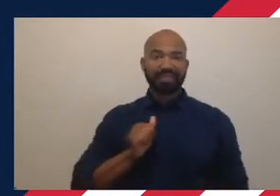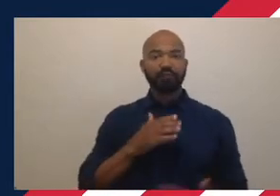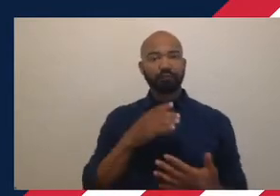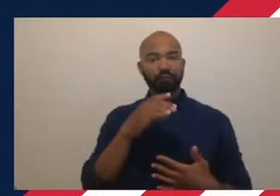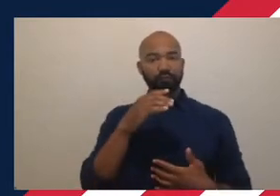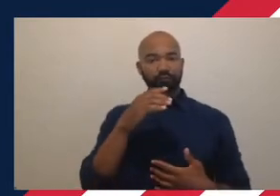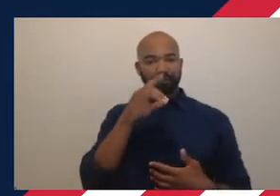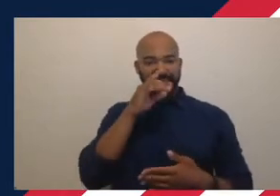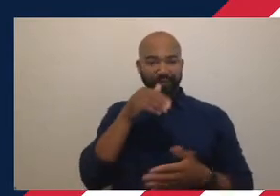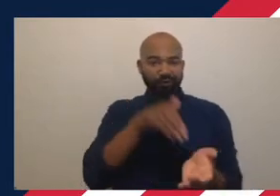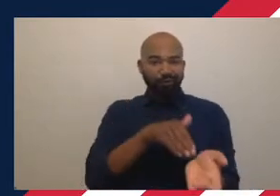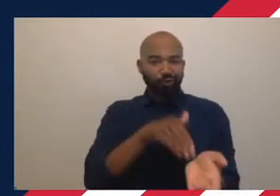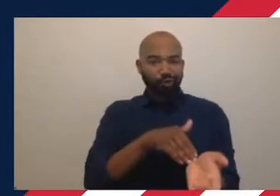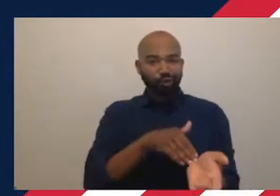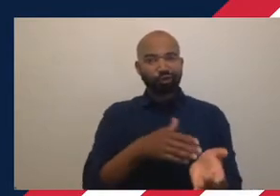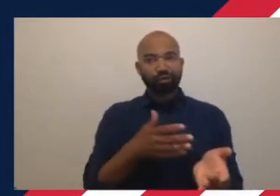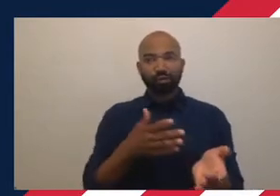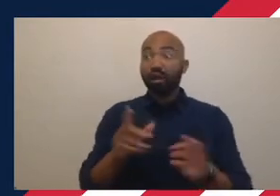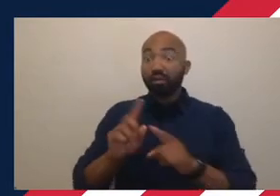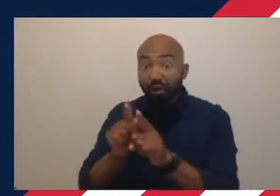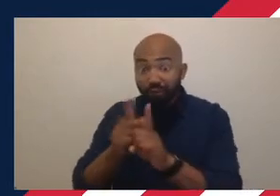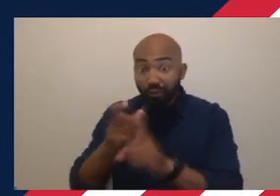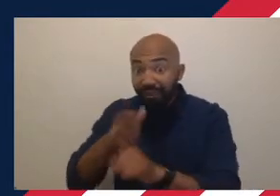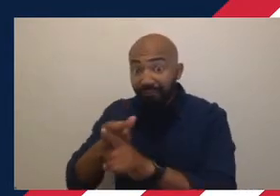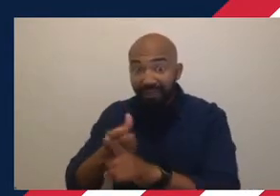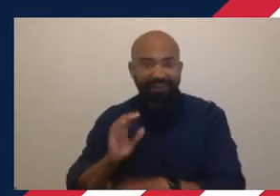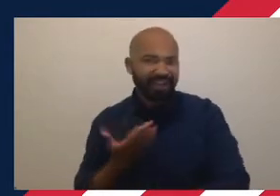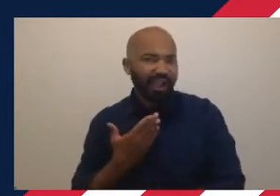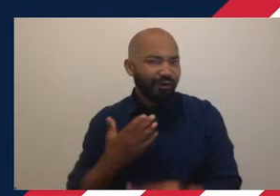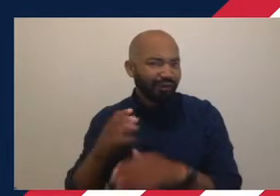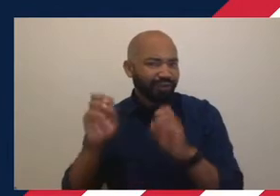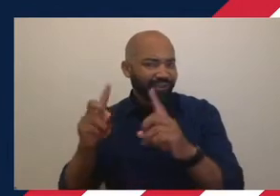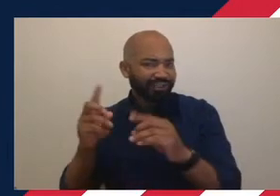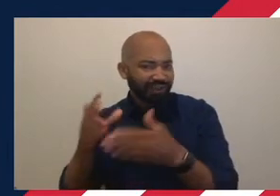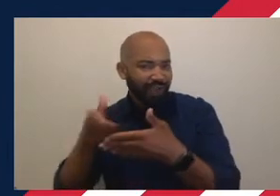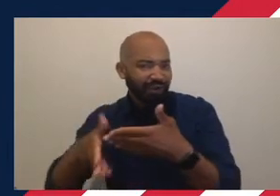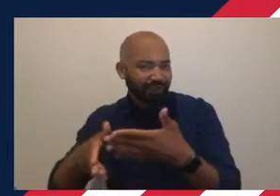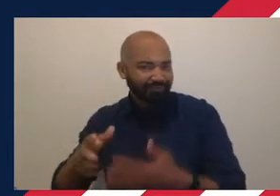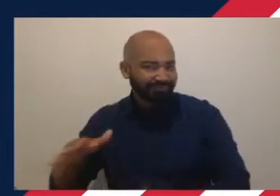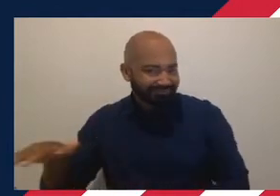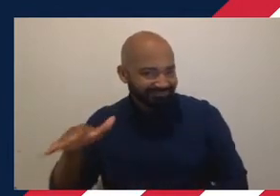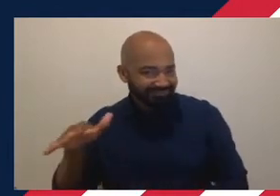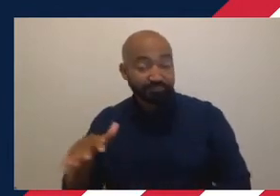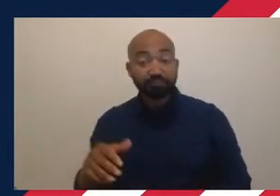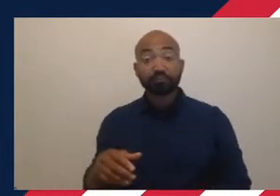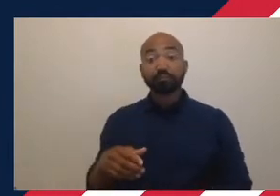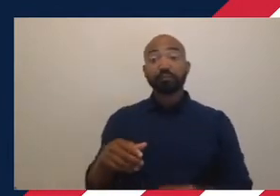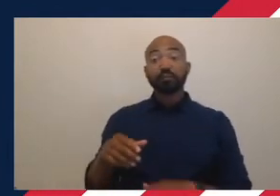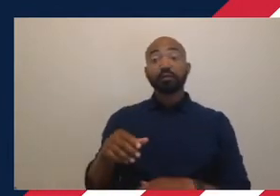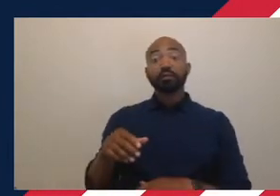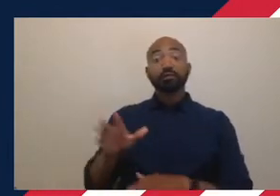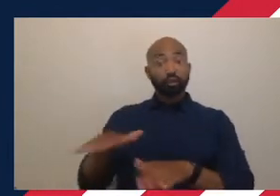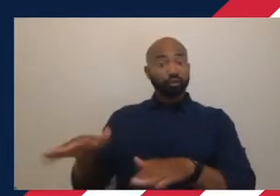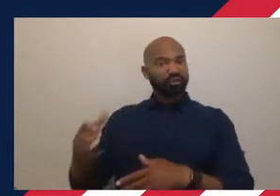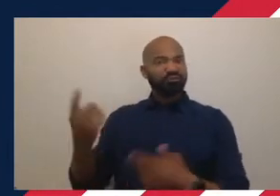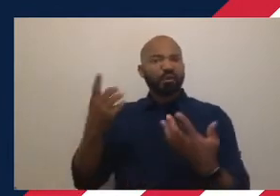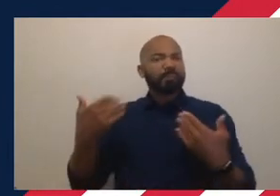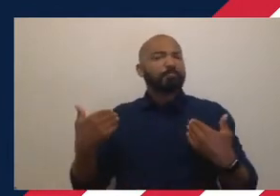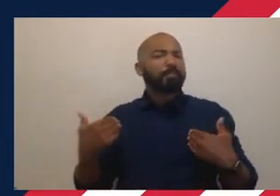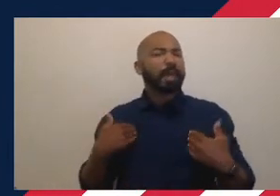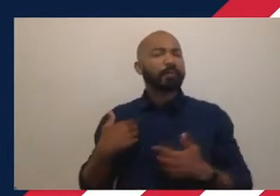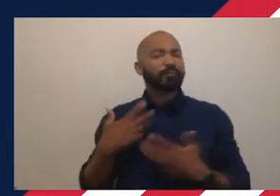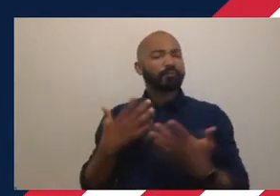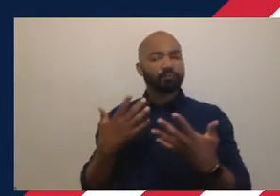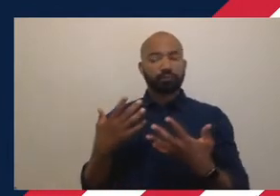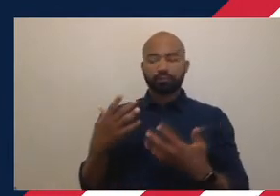but also about our education outcomes for our children. Here are kids who already had implications for their health and development from our